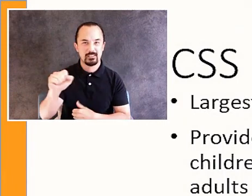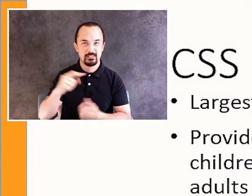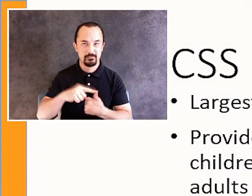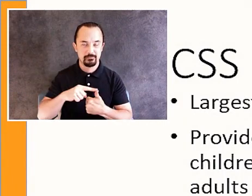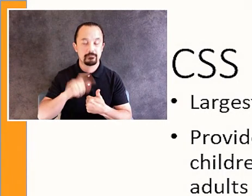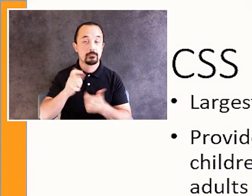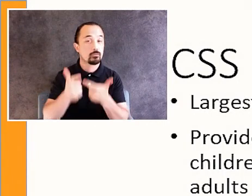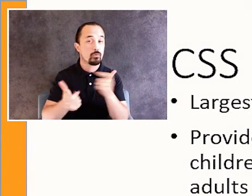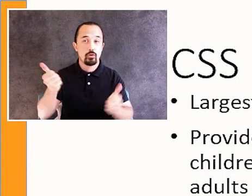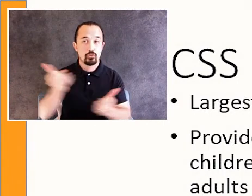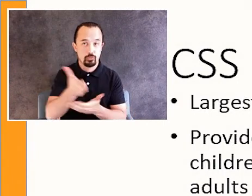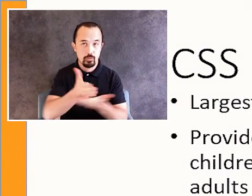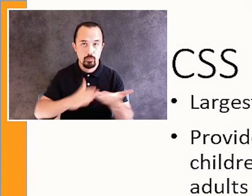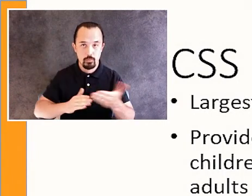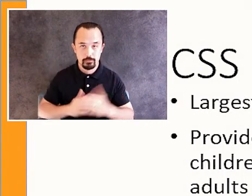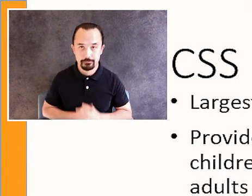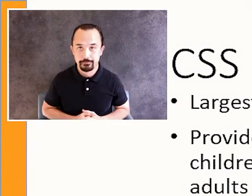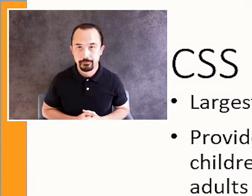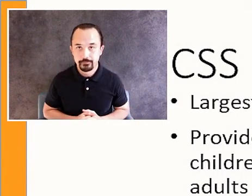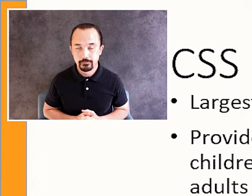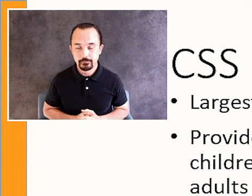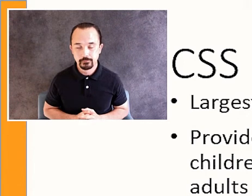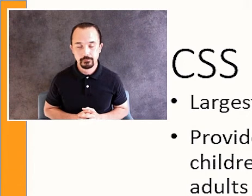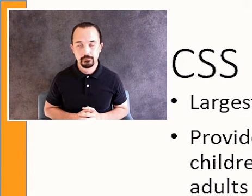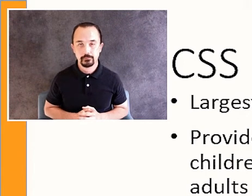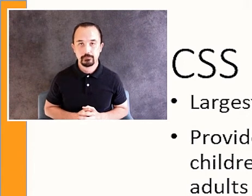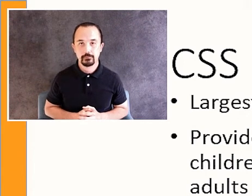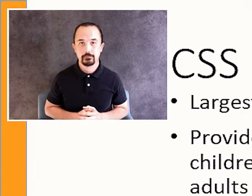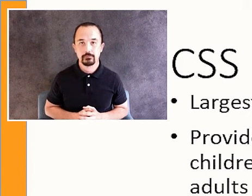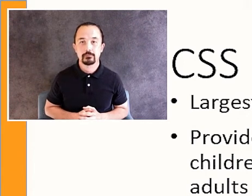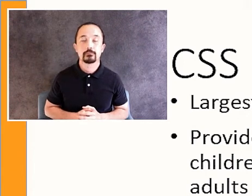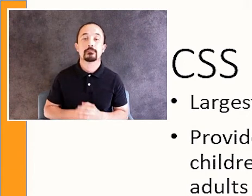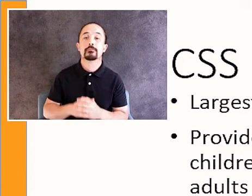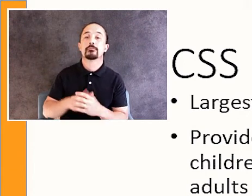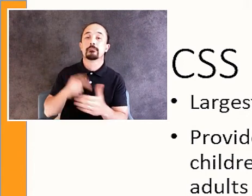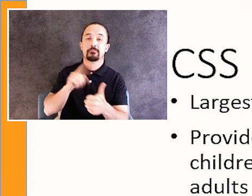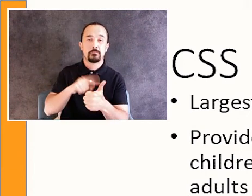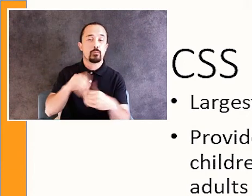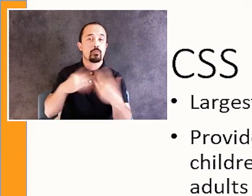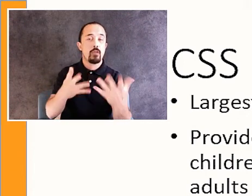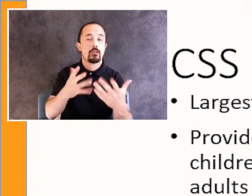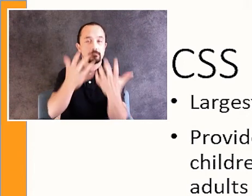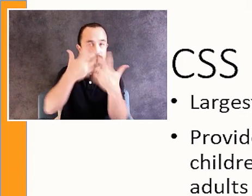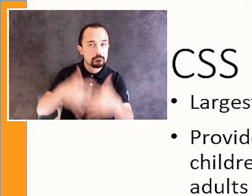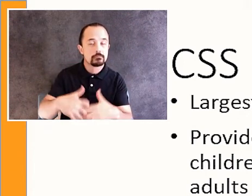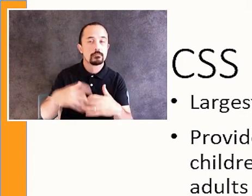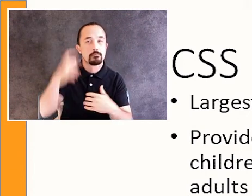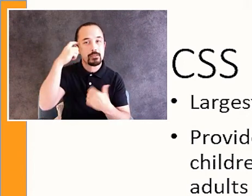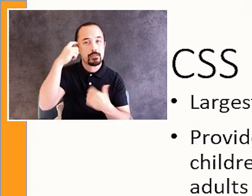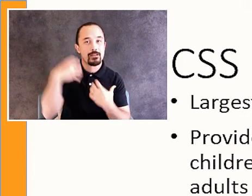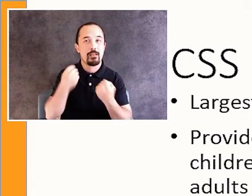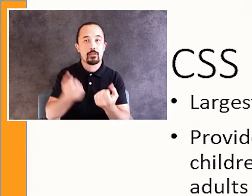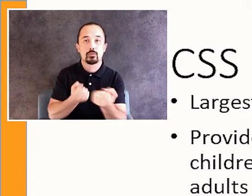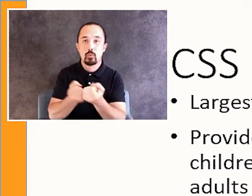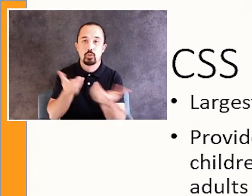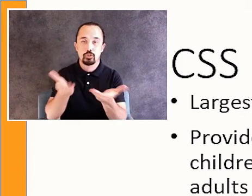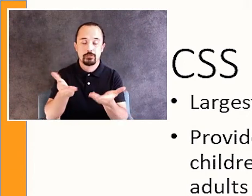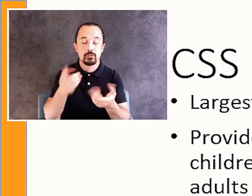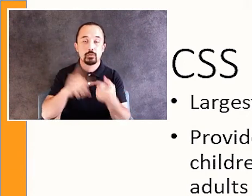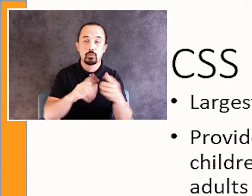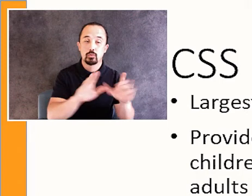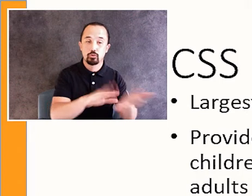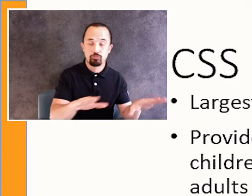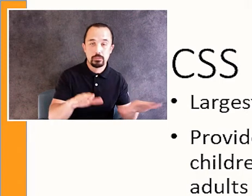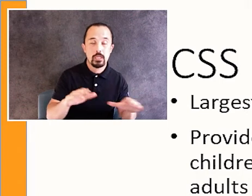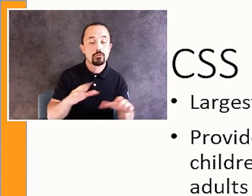the largest component of the Mental Health Services Act. CSS provides for integrated mental health and support services to children and